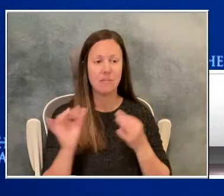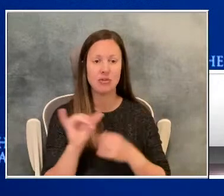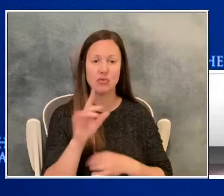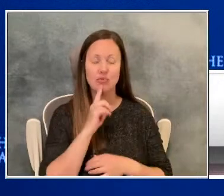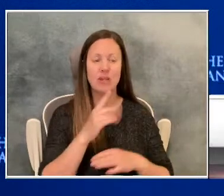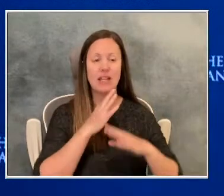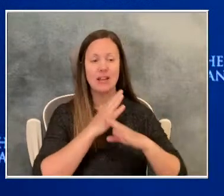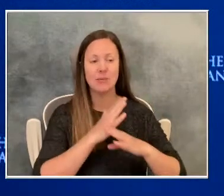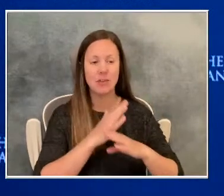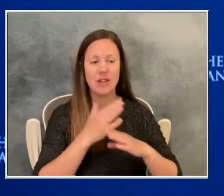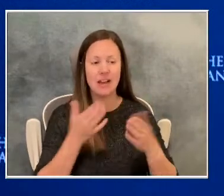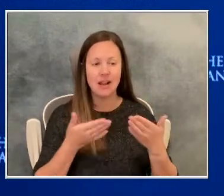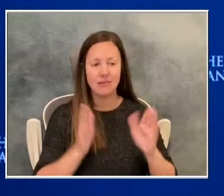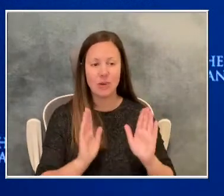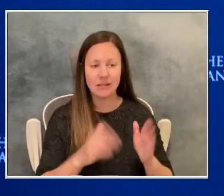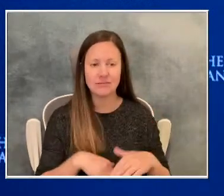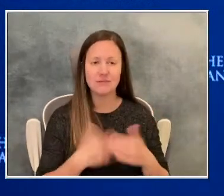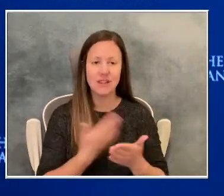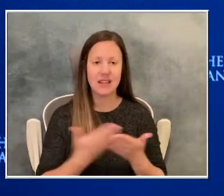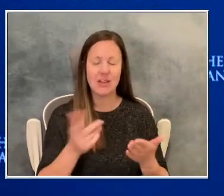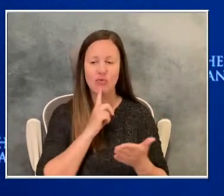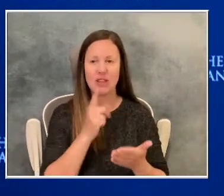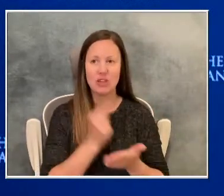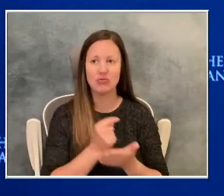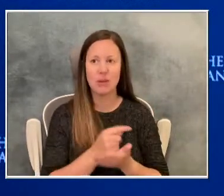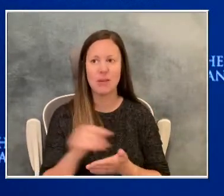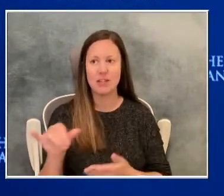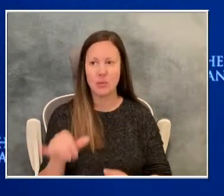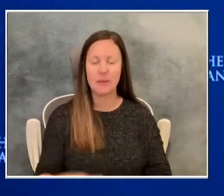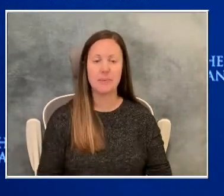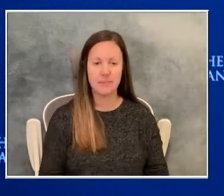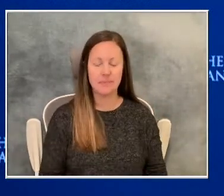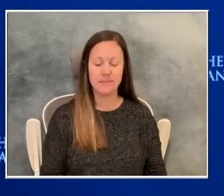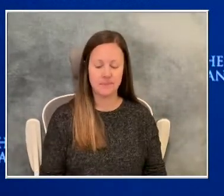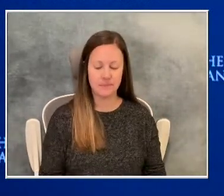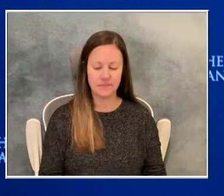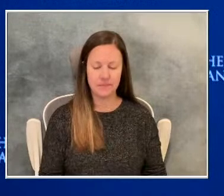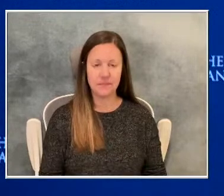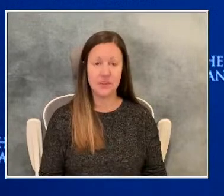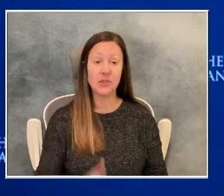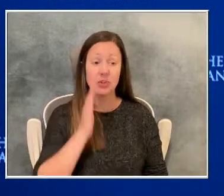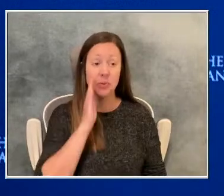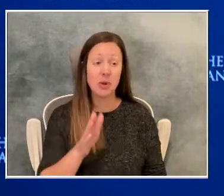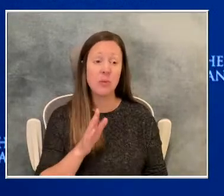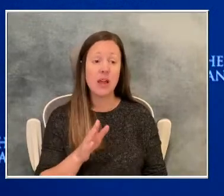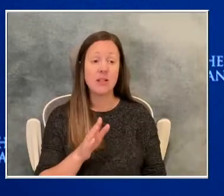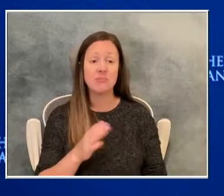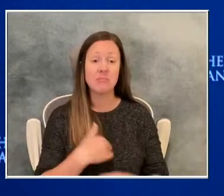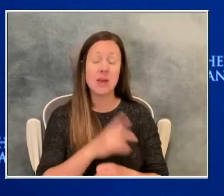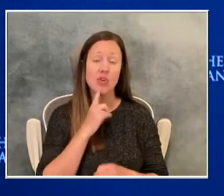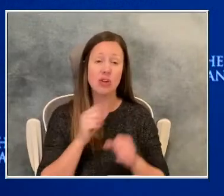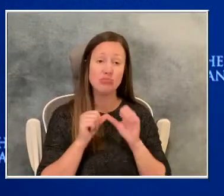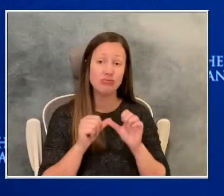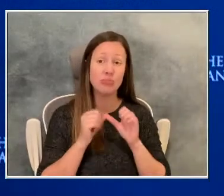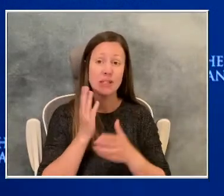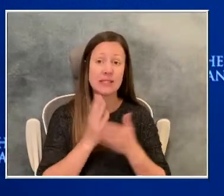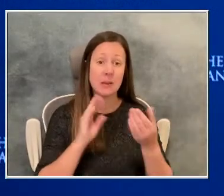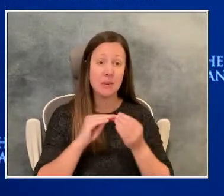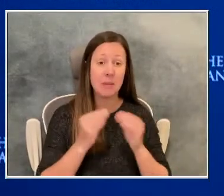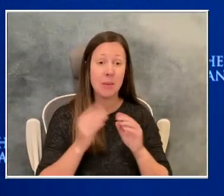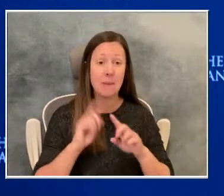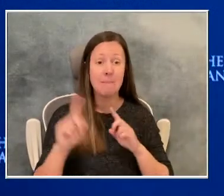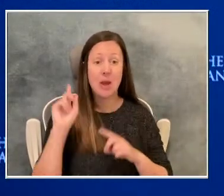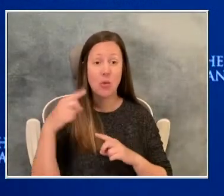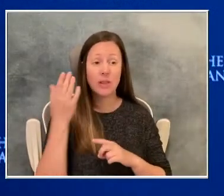treatment measures as well. So we will definitely keep giving some numbers, but we are only going to be reporting